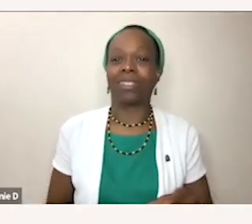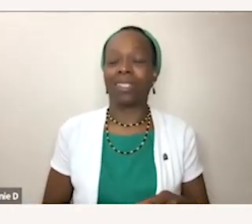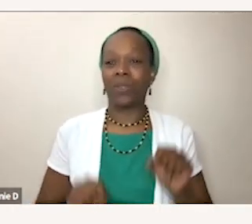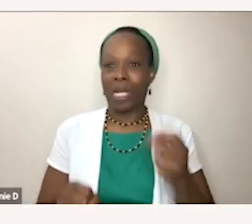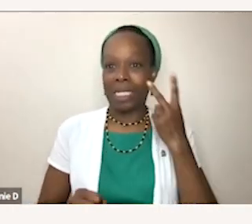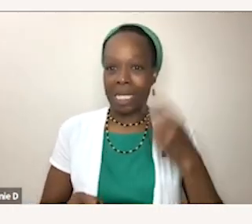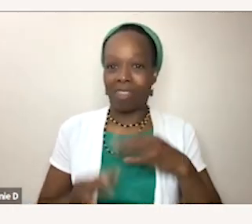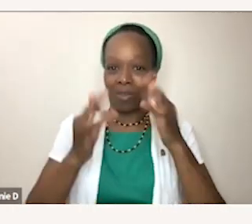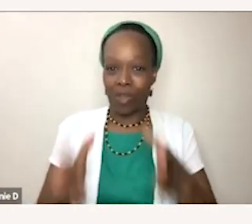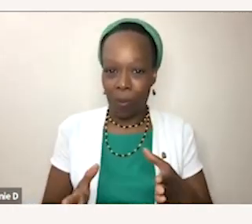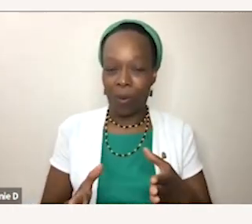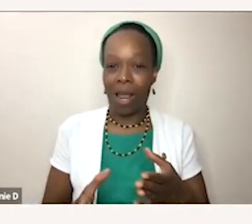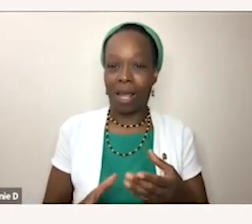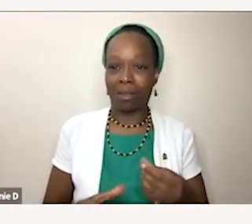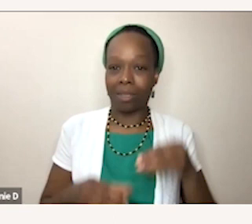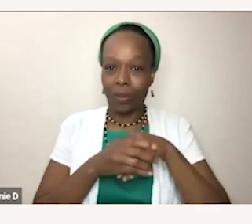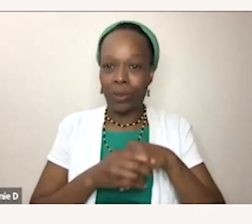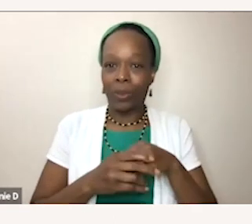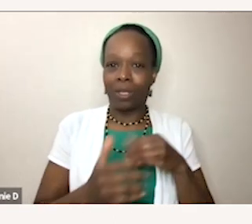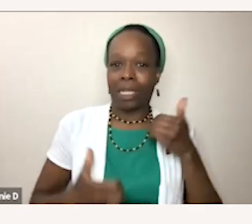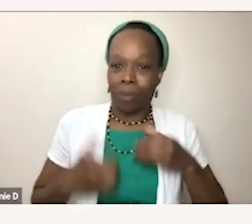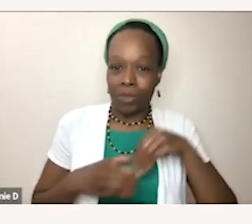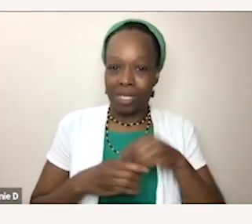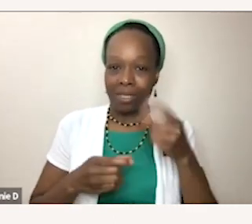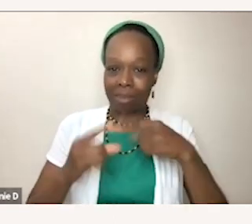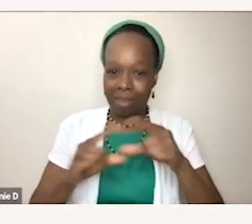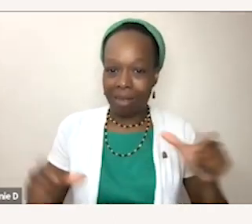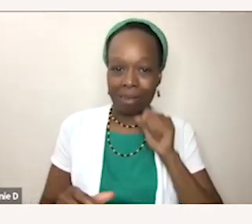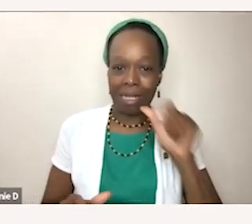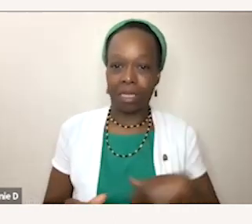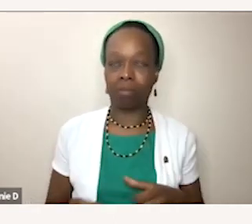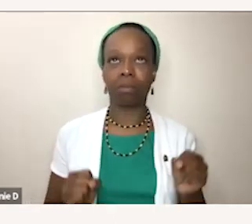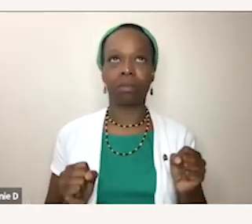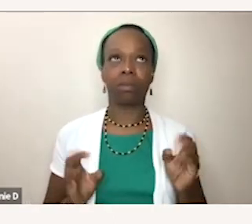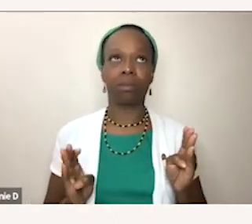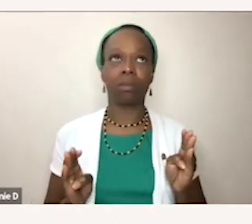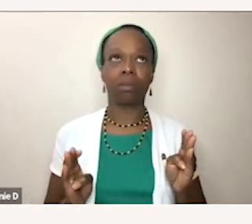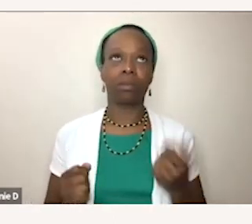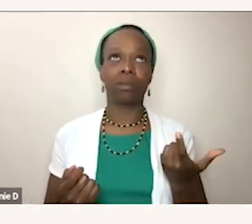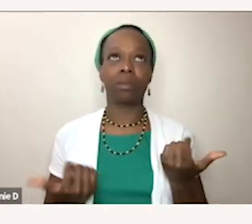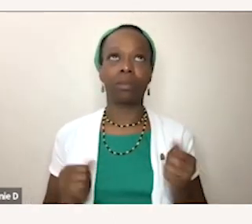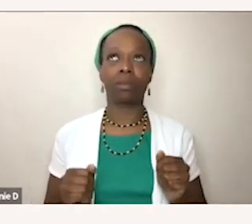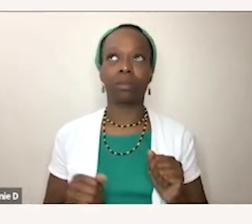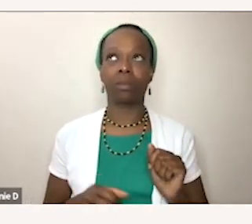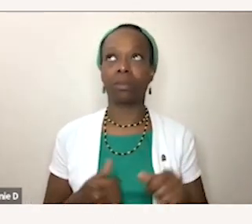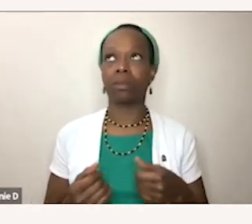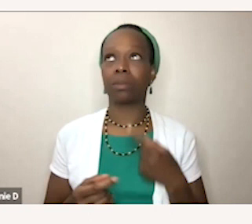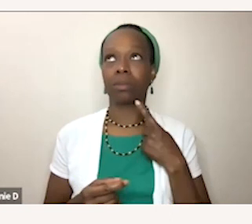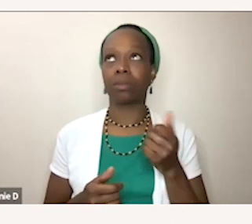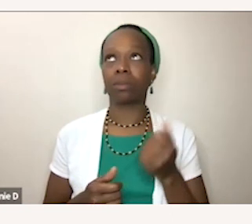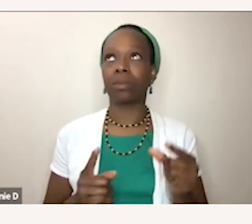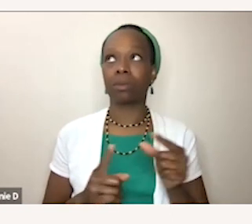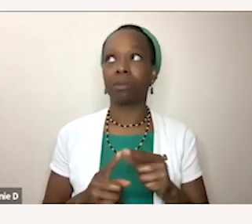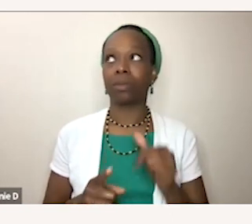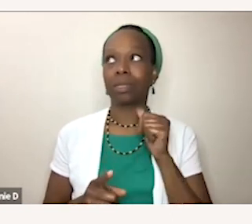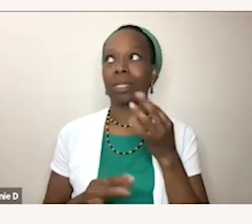giving by putting emotion into the sign language and not just, I suppose, transcribing everything we're saying. It's not just